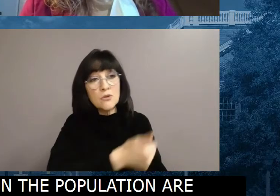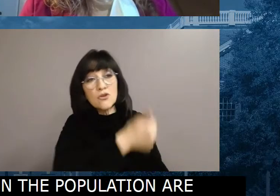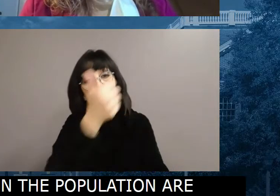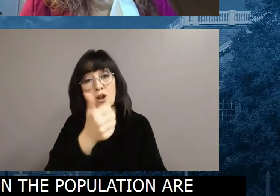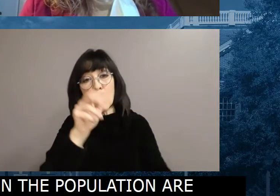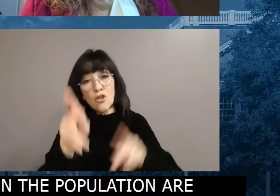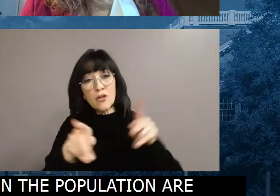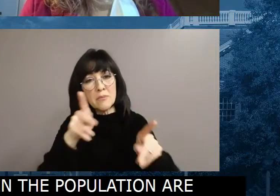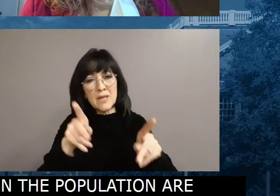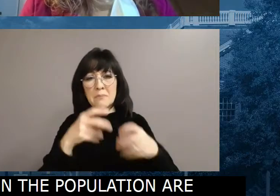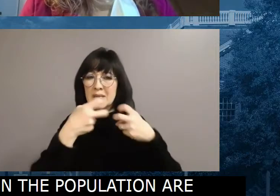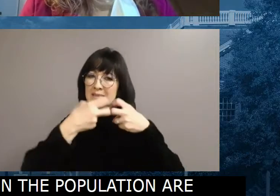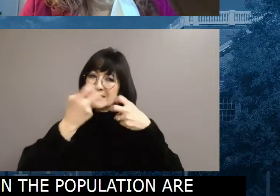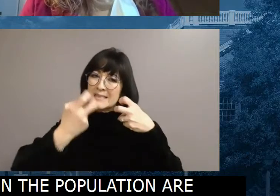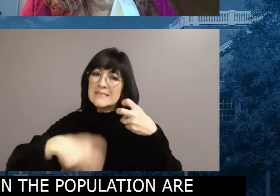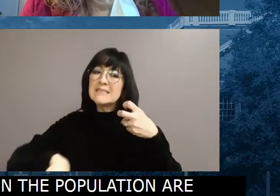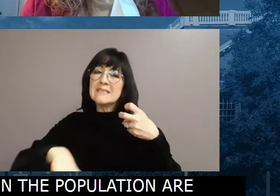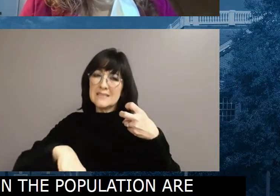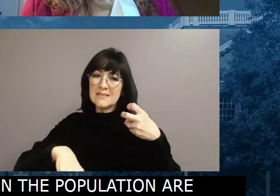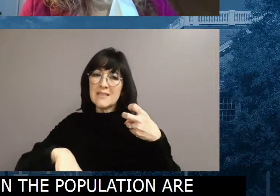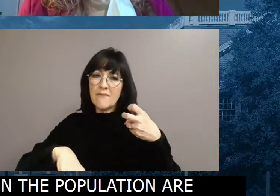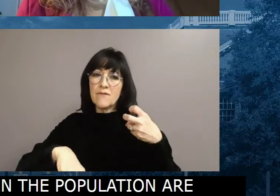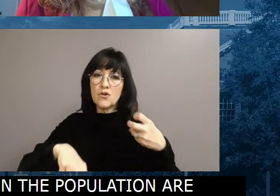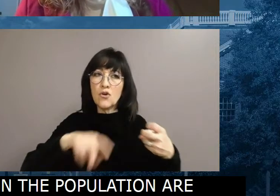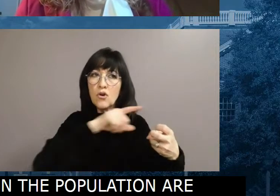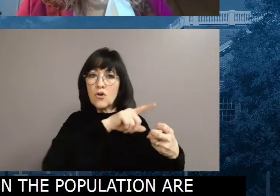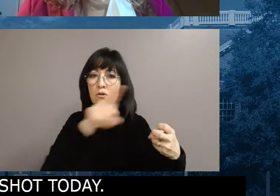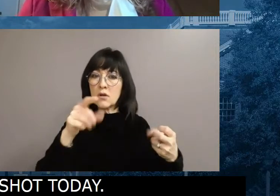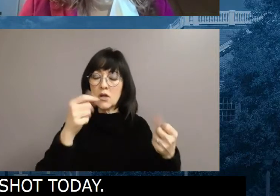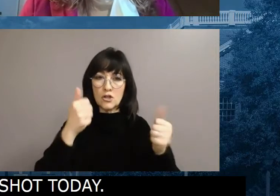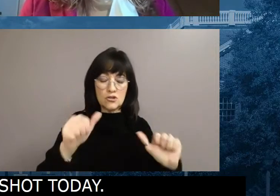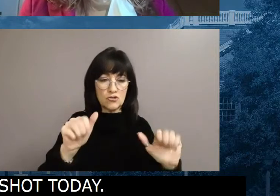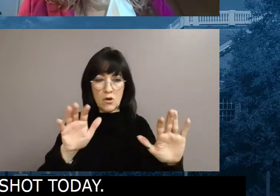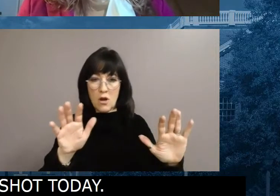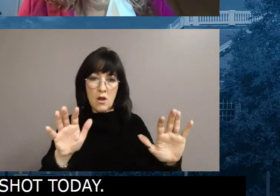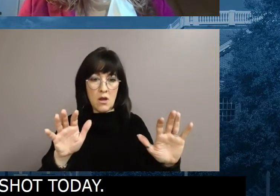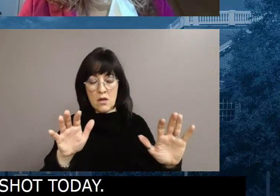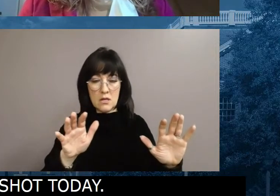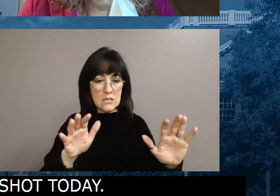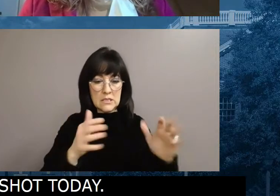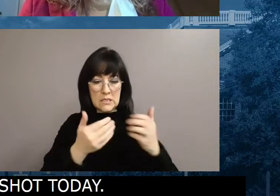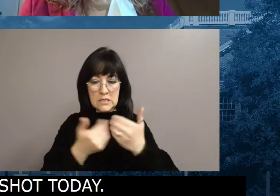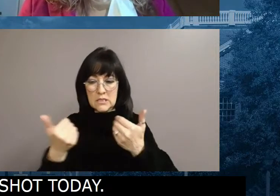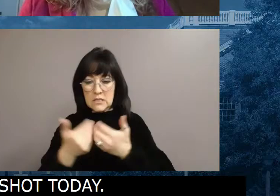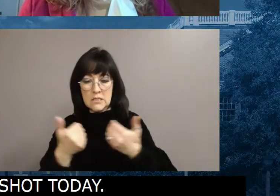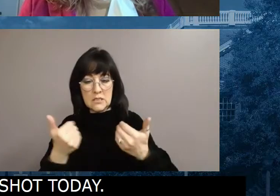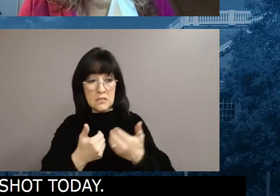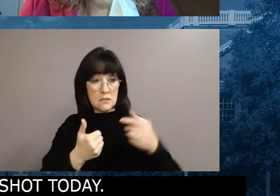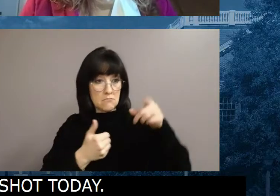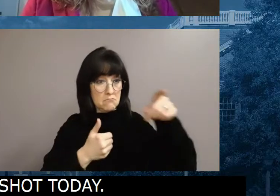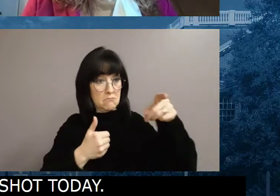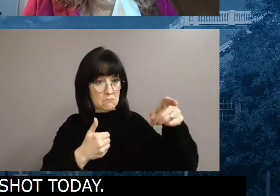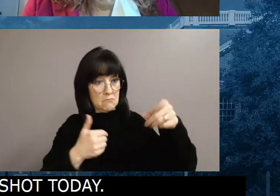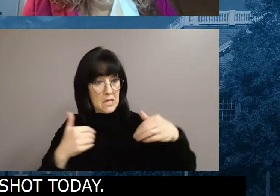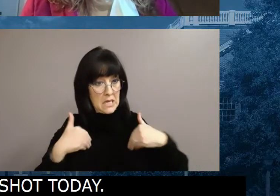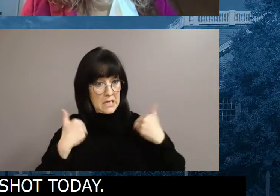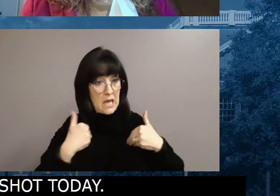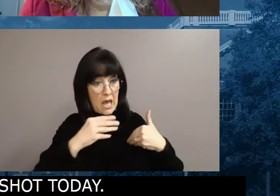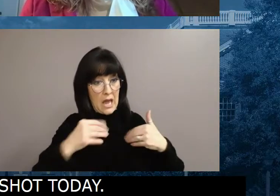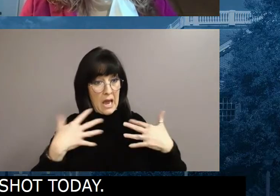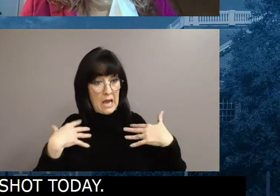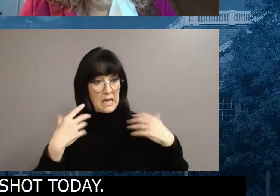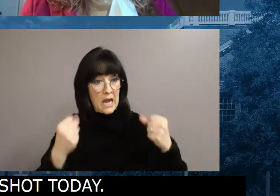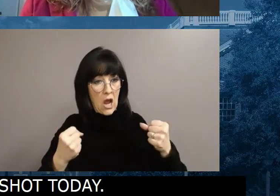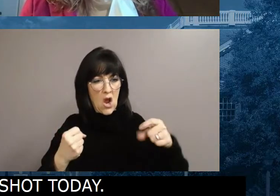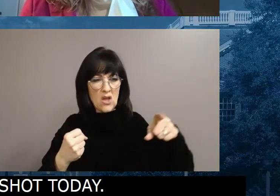it's more difficult for them to suss out who's eligible when you put boundaries around it, right? So it's in part